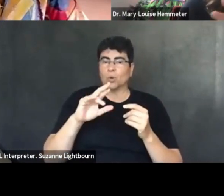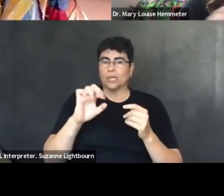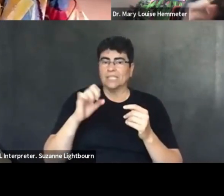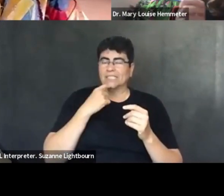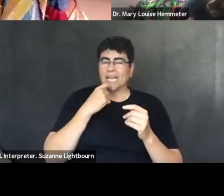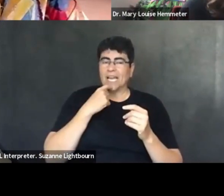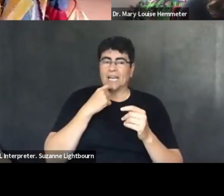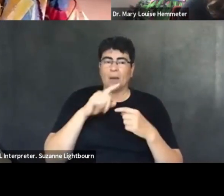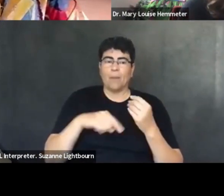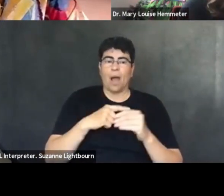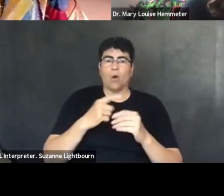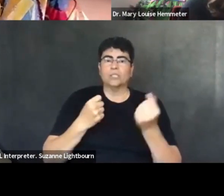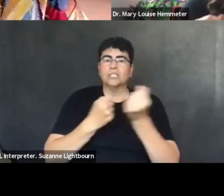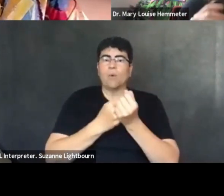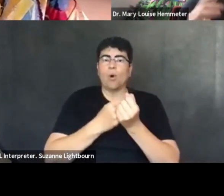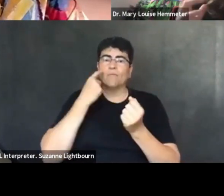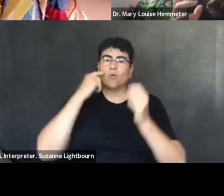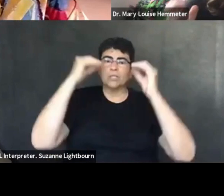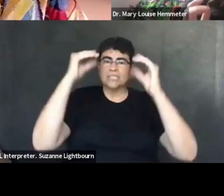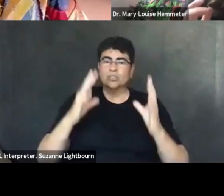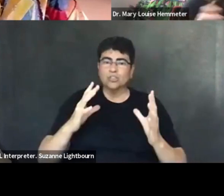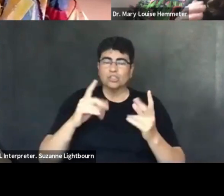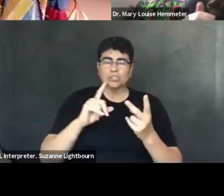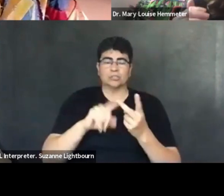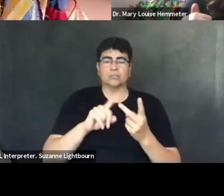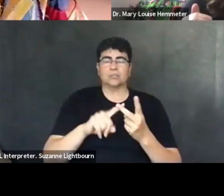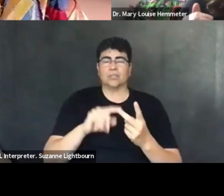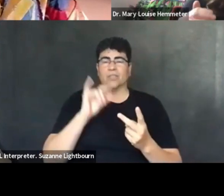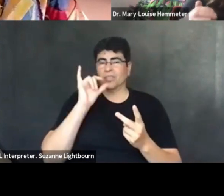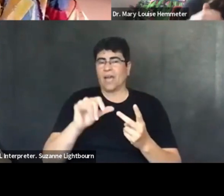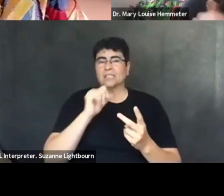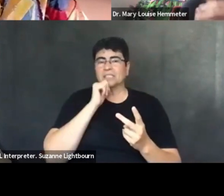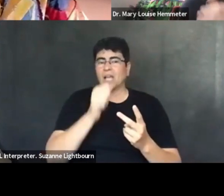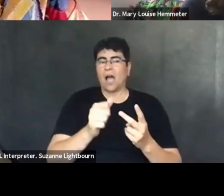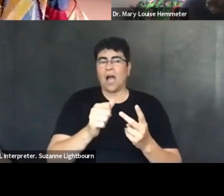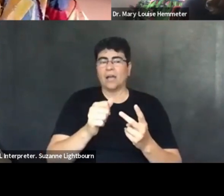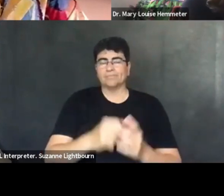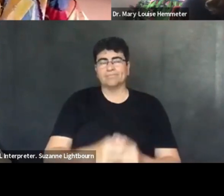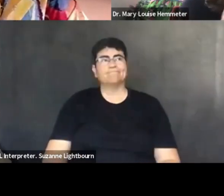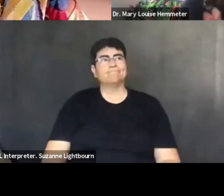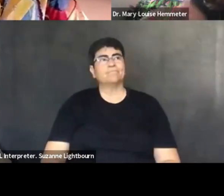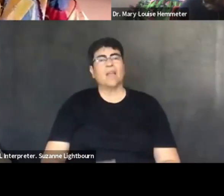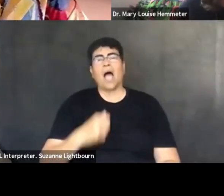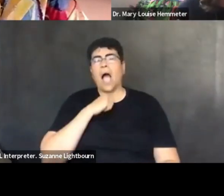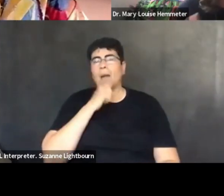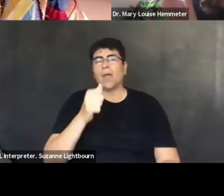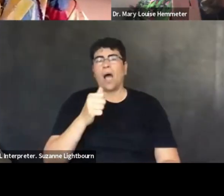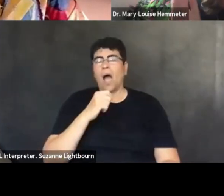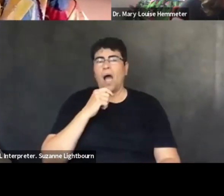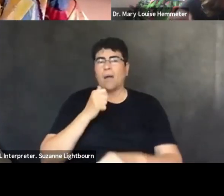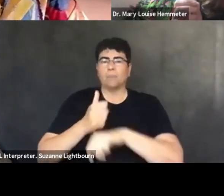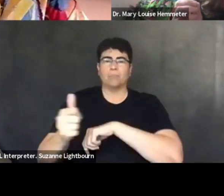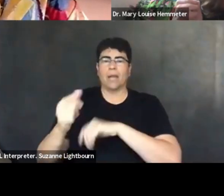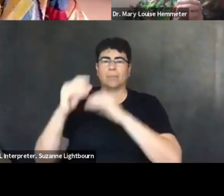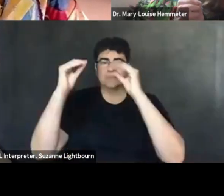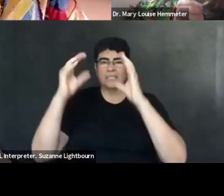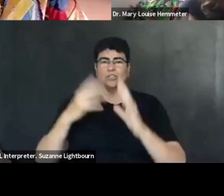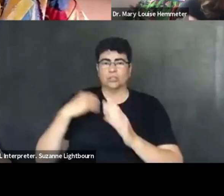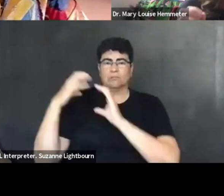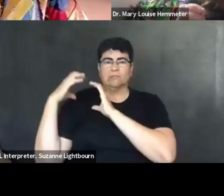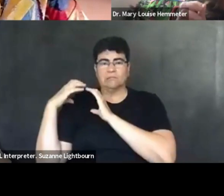about support for teachers. And that's not, I'm not putting this on the backs of teachers.